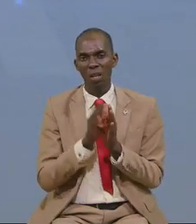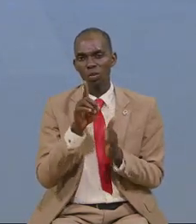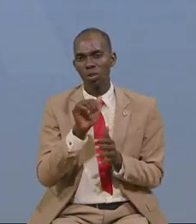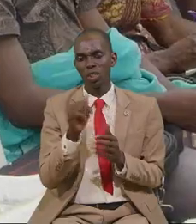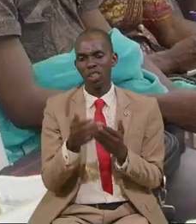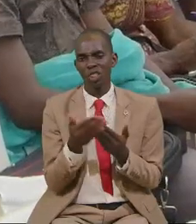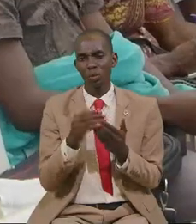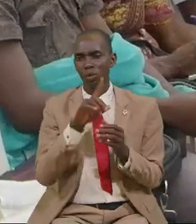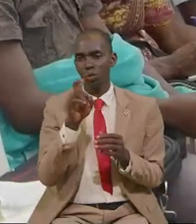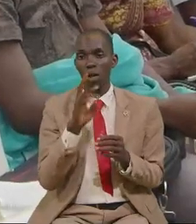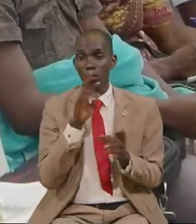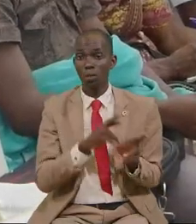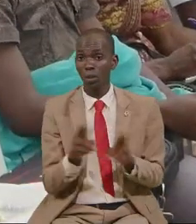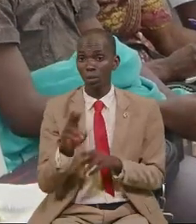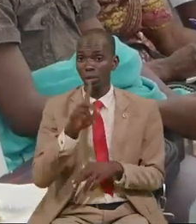ready?